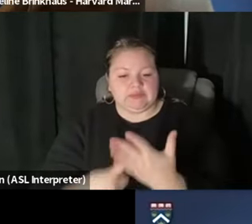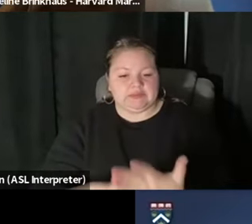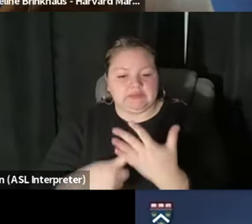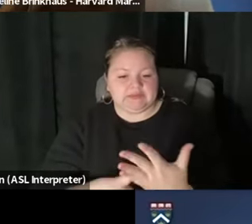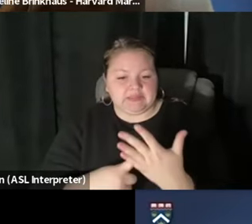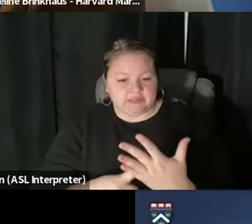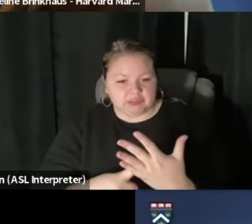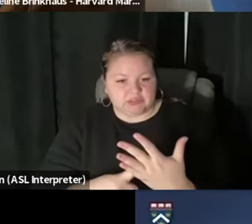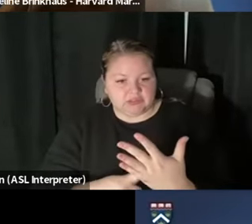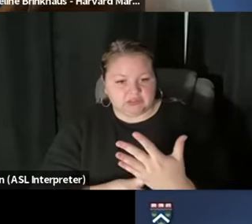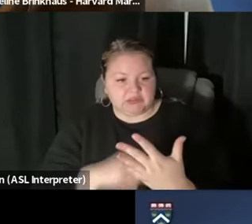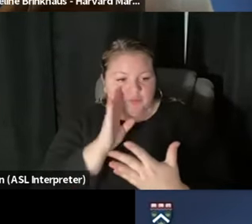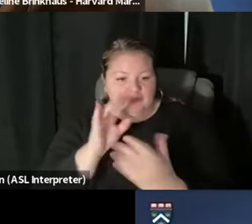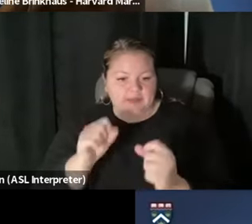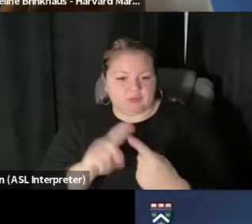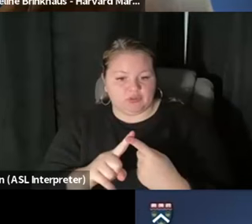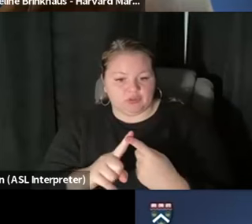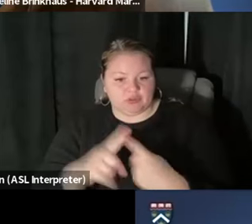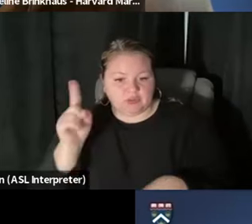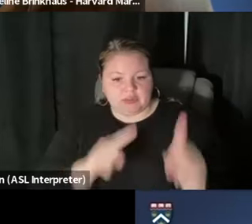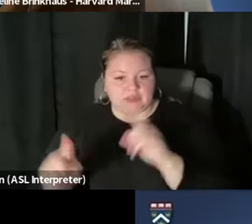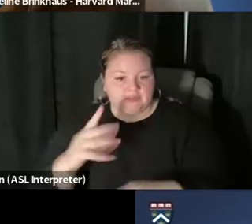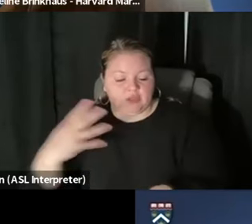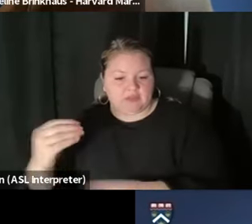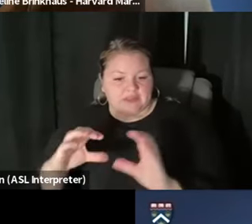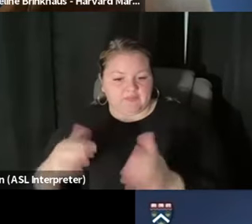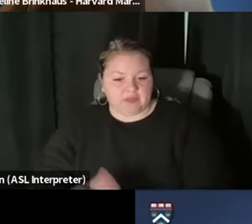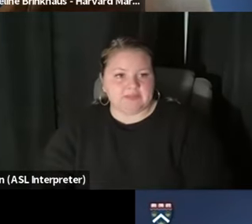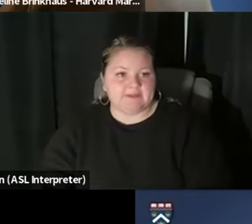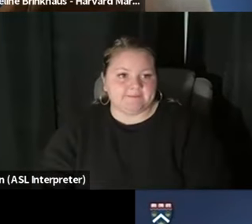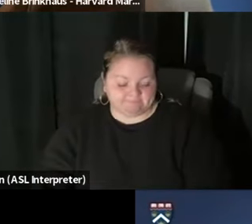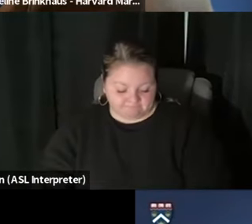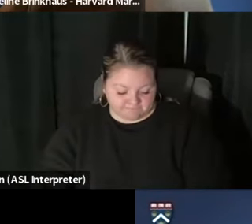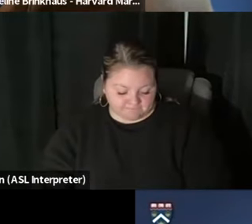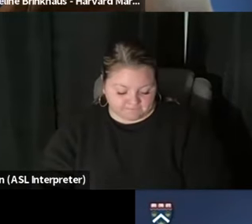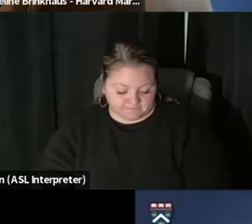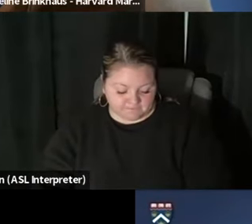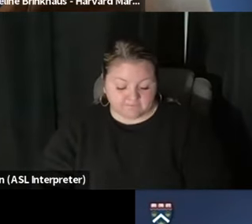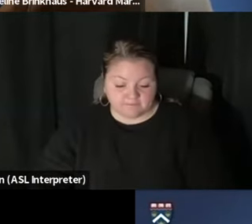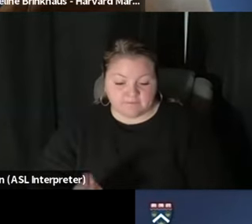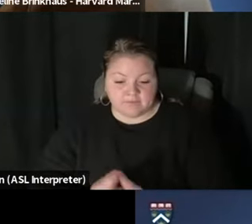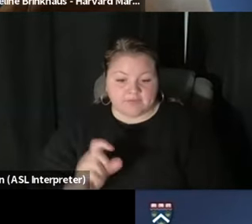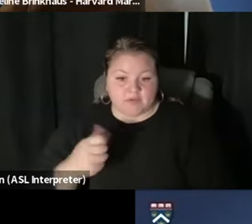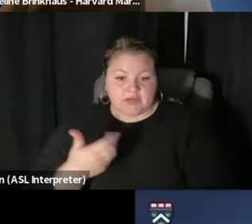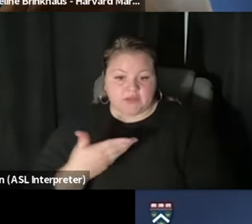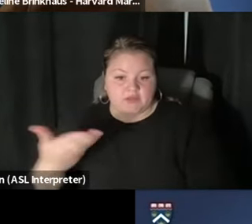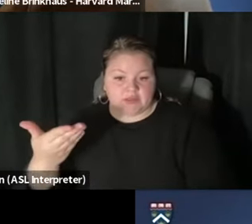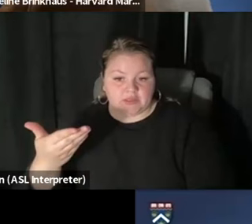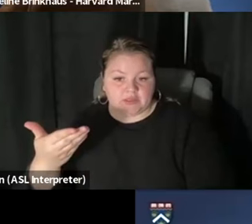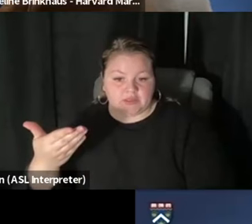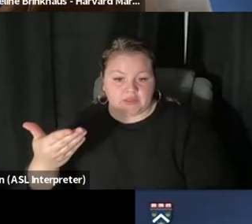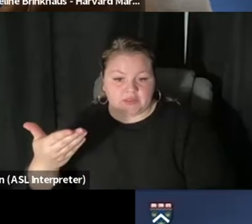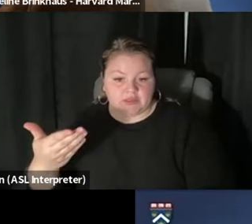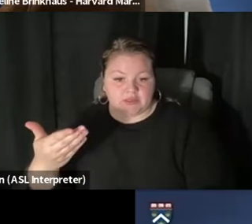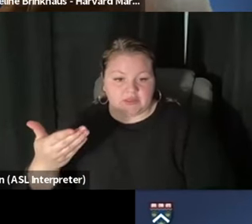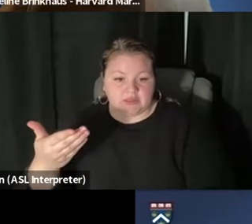thing. So you'll be able to collaborate outside of the class as well. And another thing that I do, I take